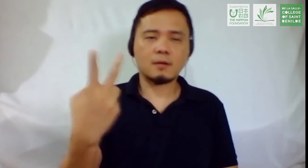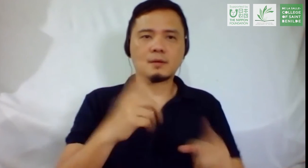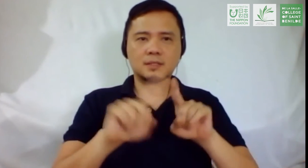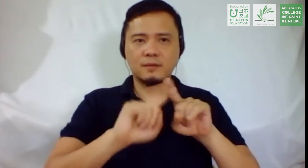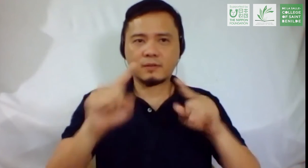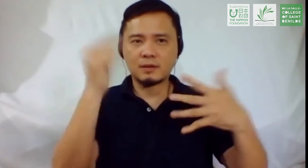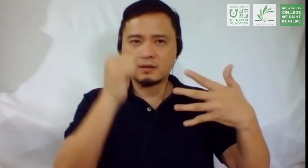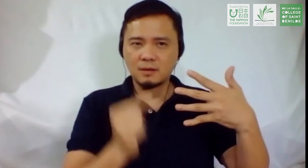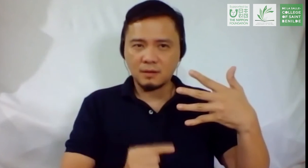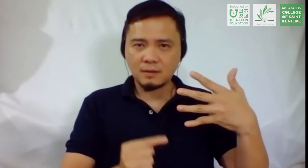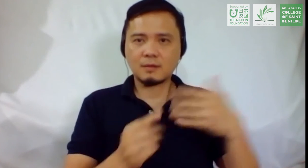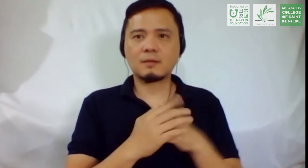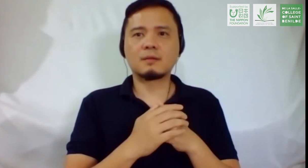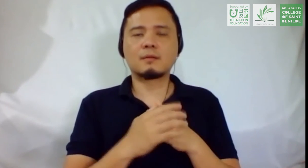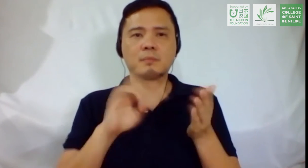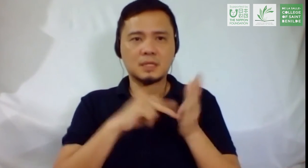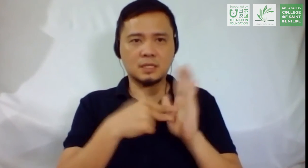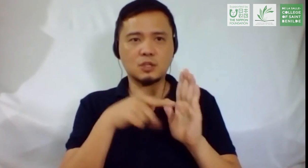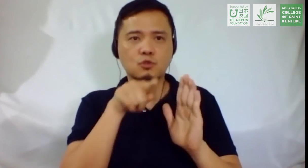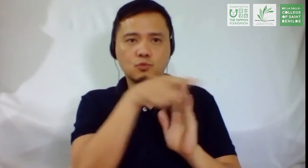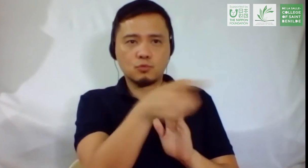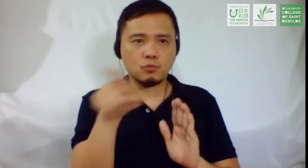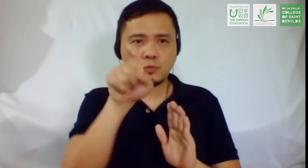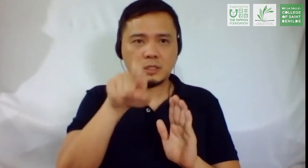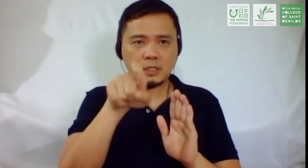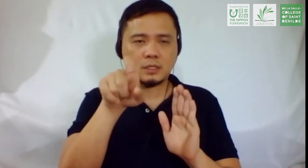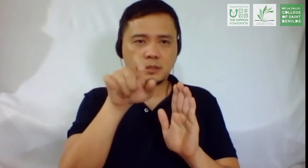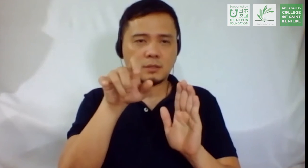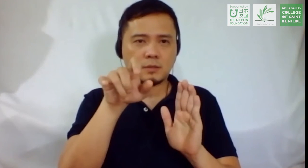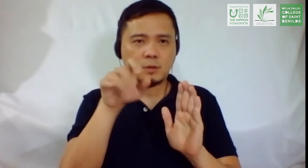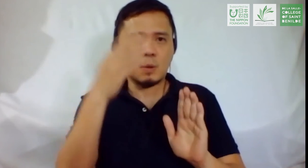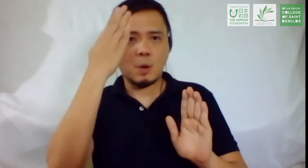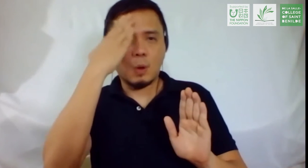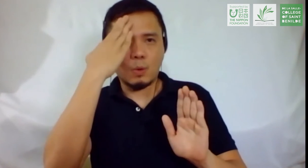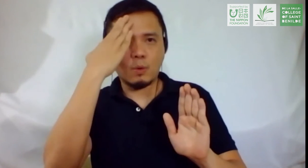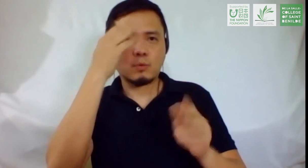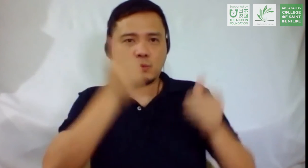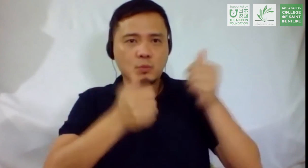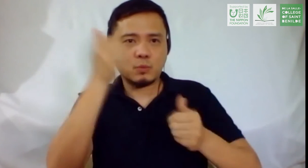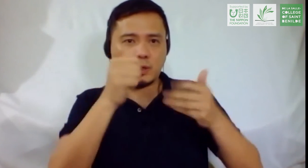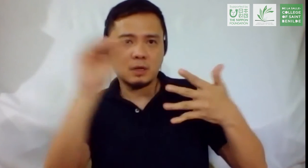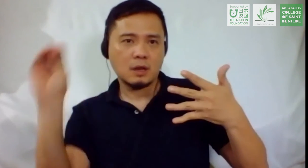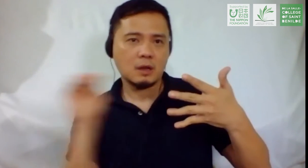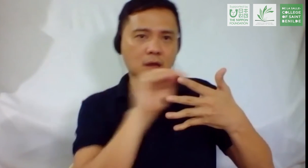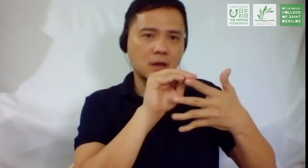So you need to distinguish, the fact that there are different kinds of